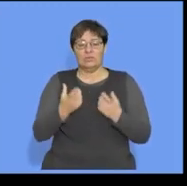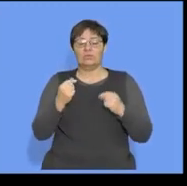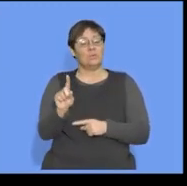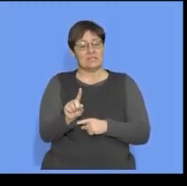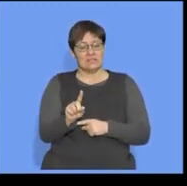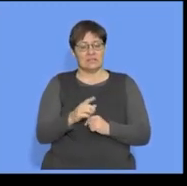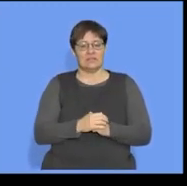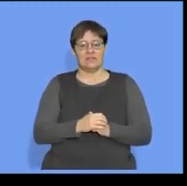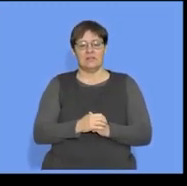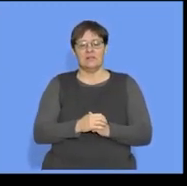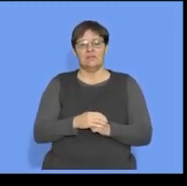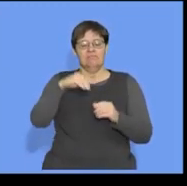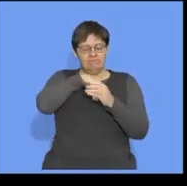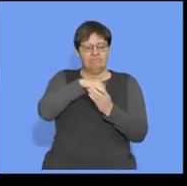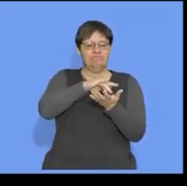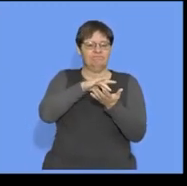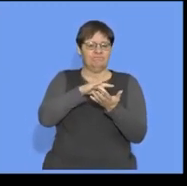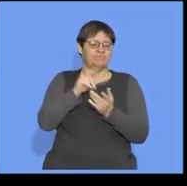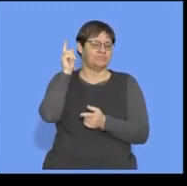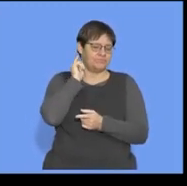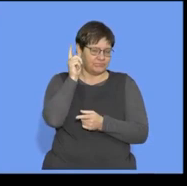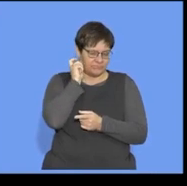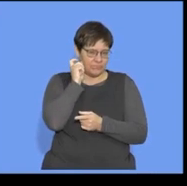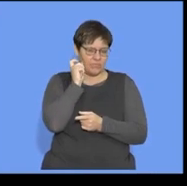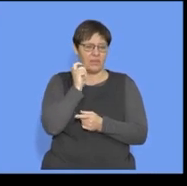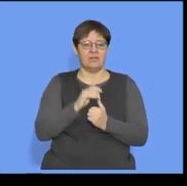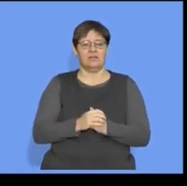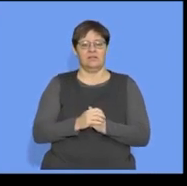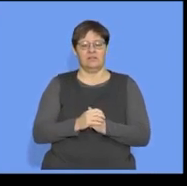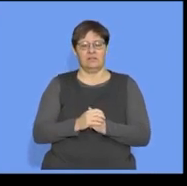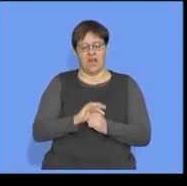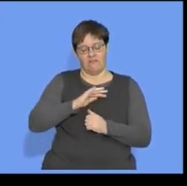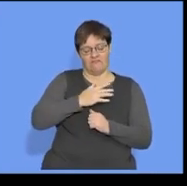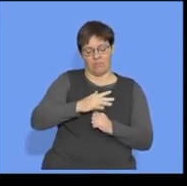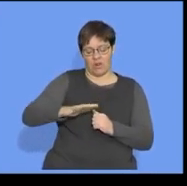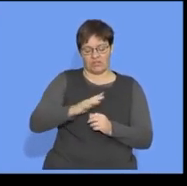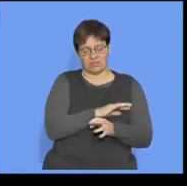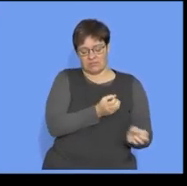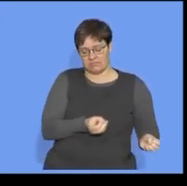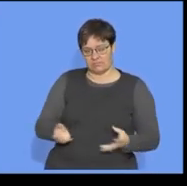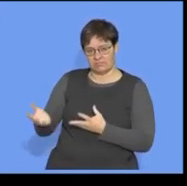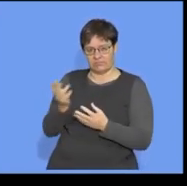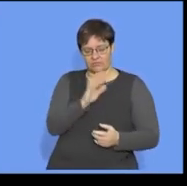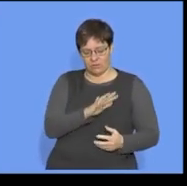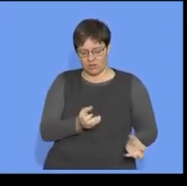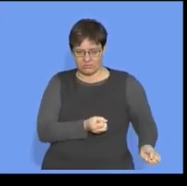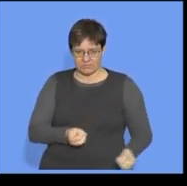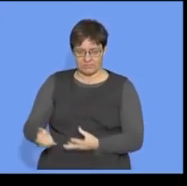what? They are there in the middle ear to transmit the vibration